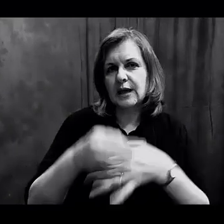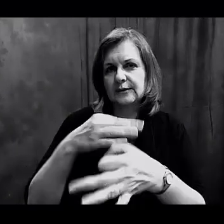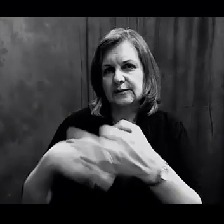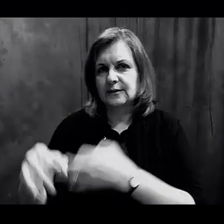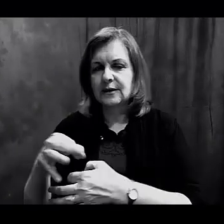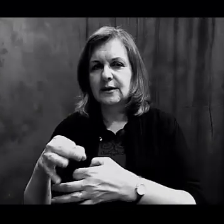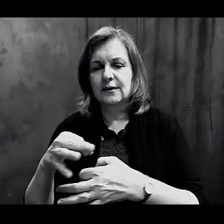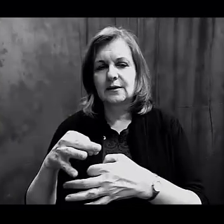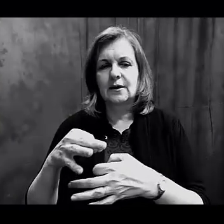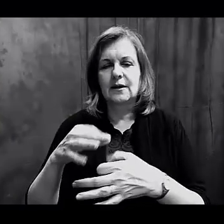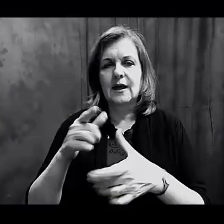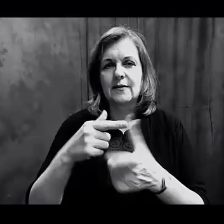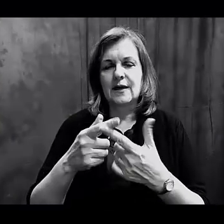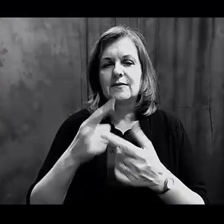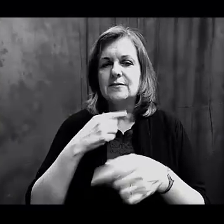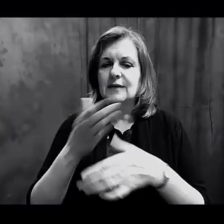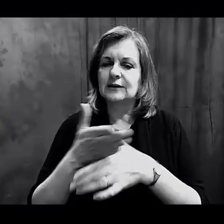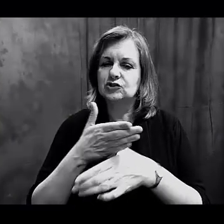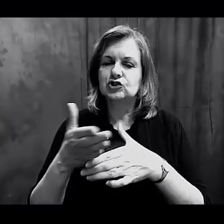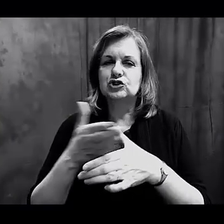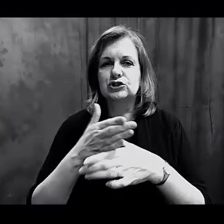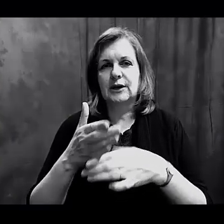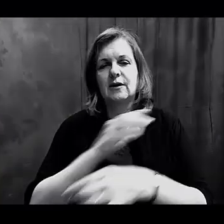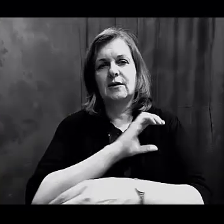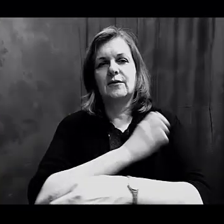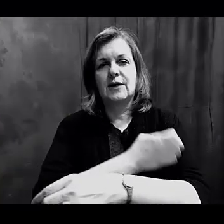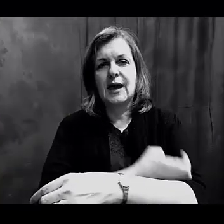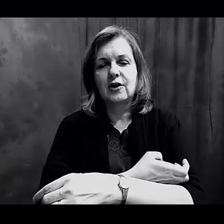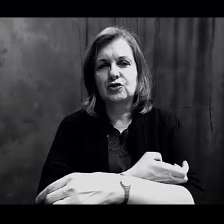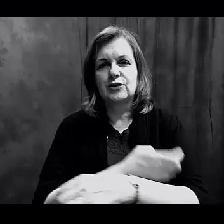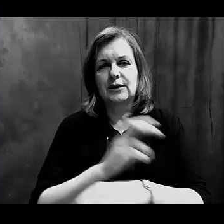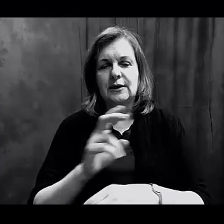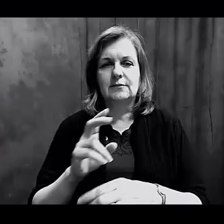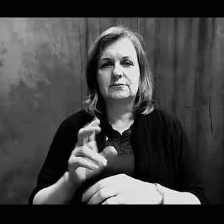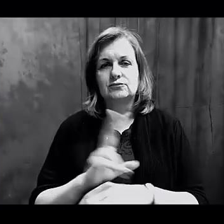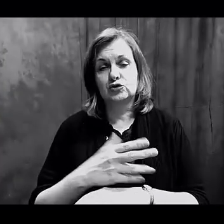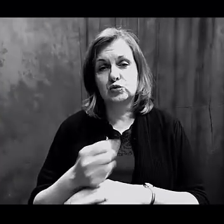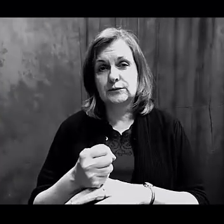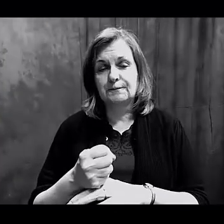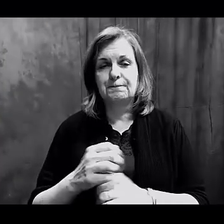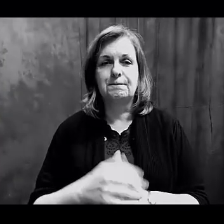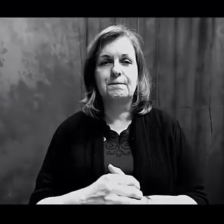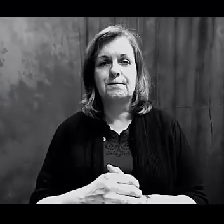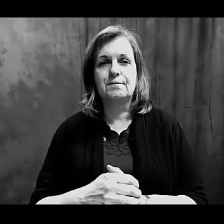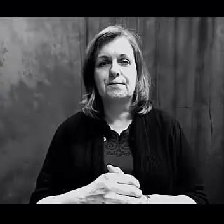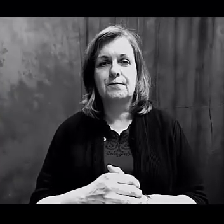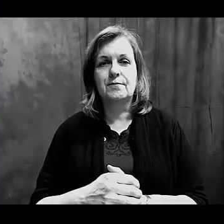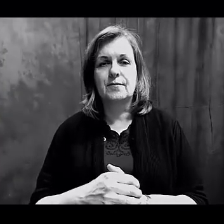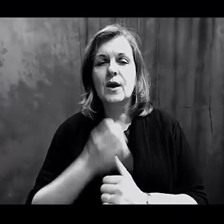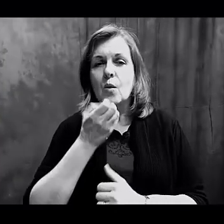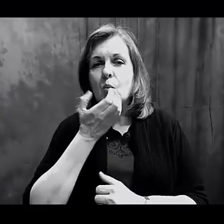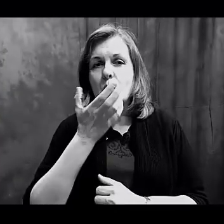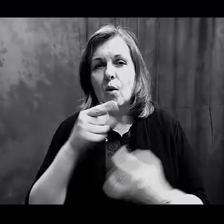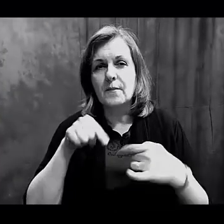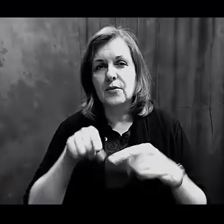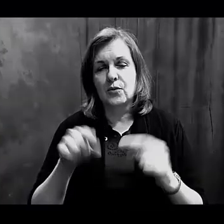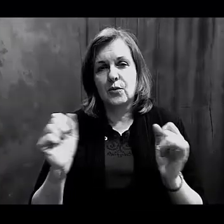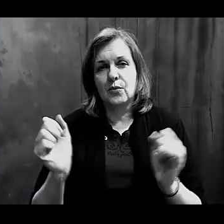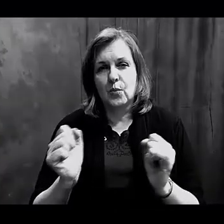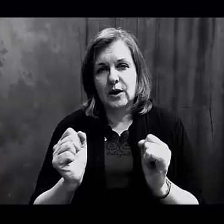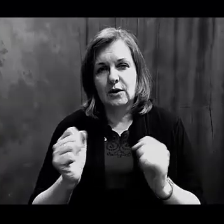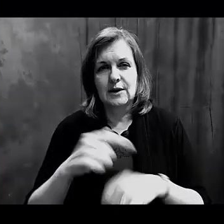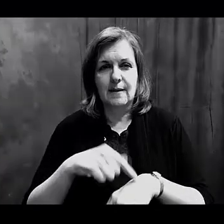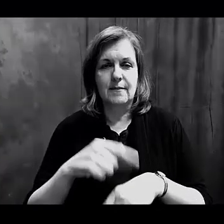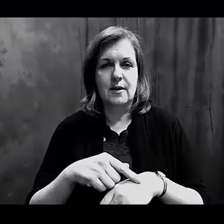energy drain and help these migrations go much smoother. Warmth in the wintertime. Okay, so